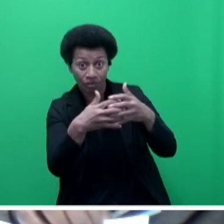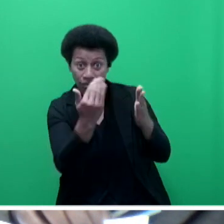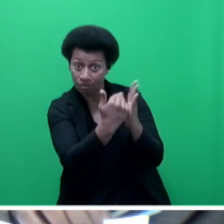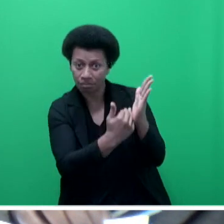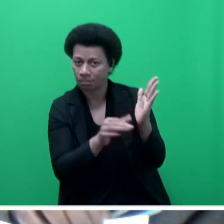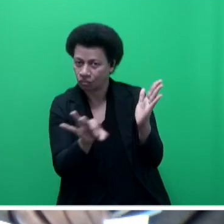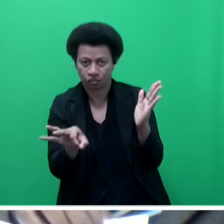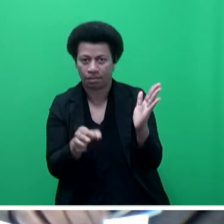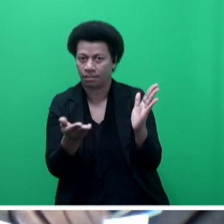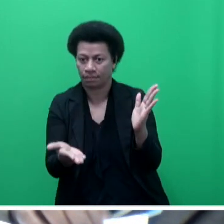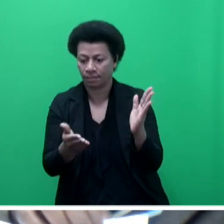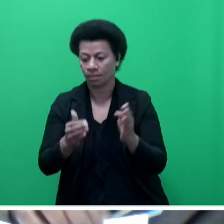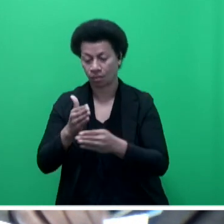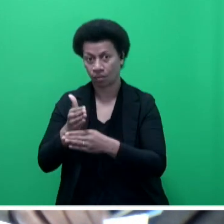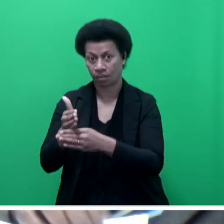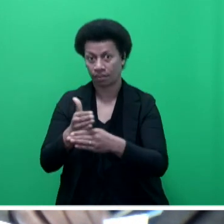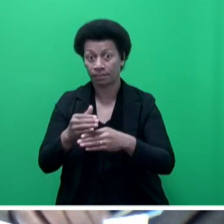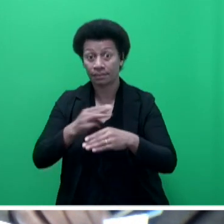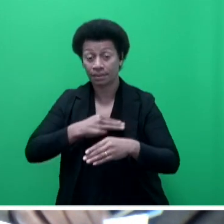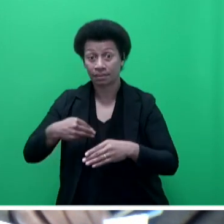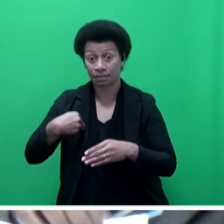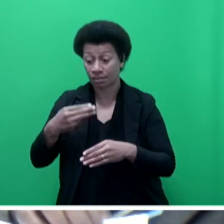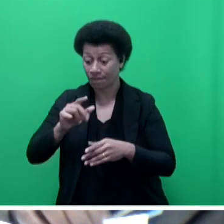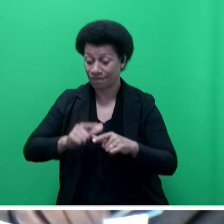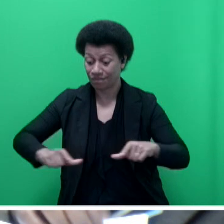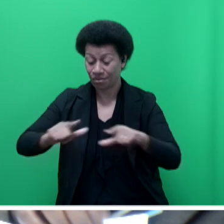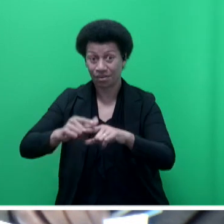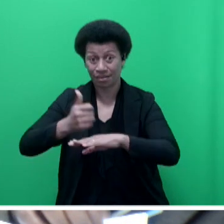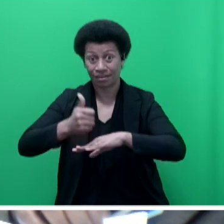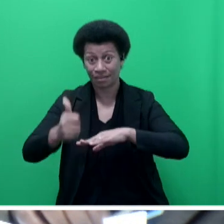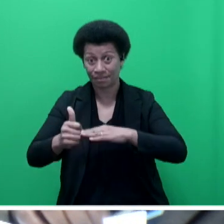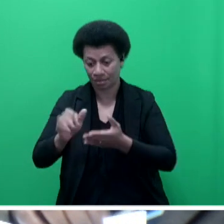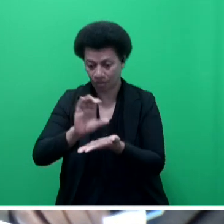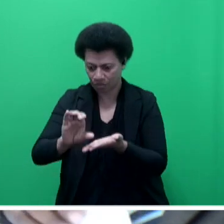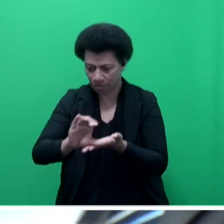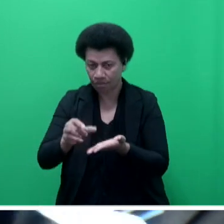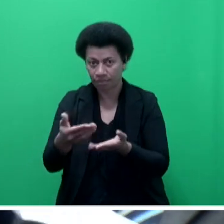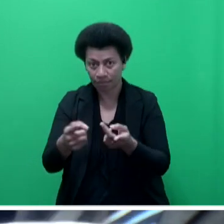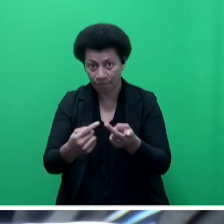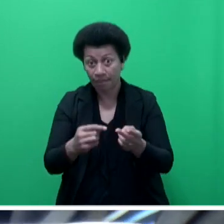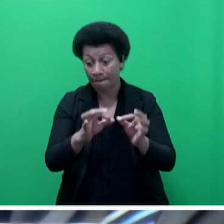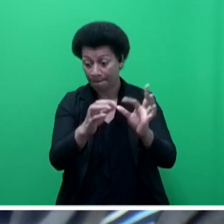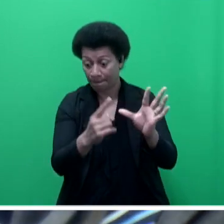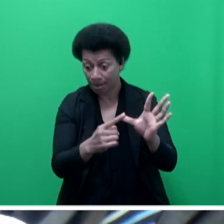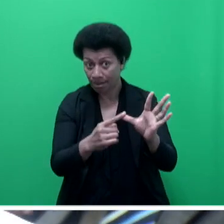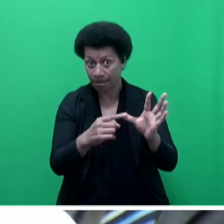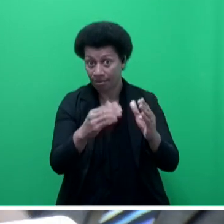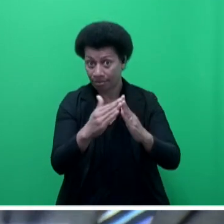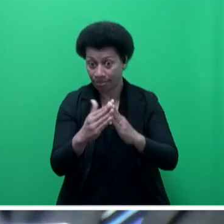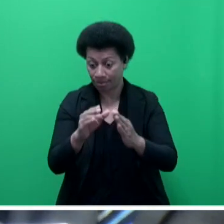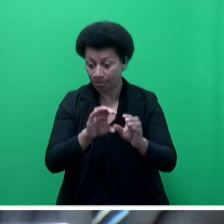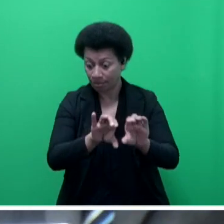be rectified. The Ministry of Local Government, Construction Implementation Unit, and Bar Town Council are coordinating